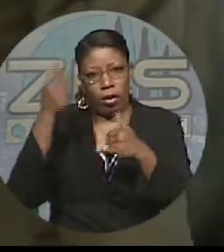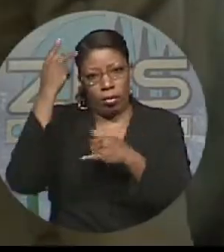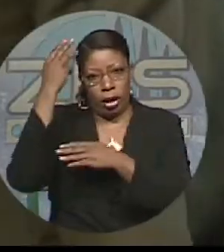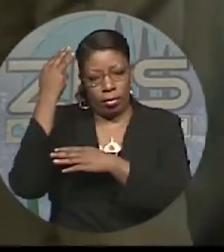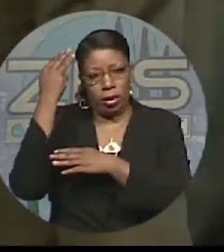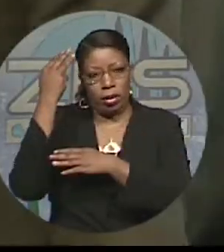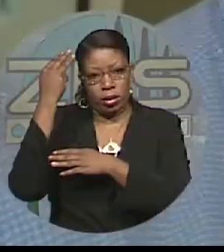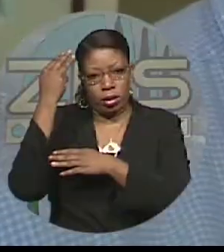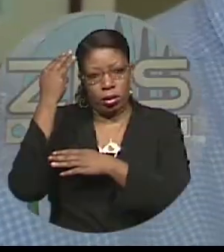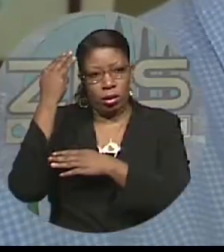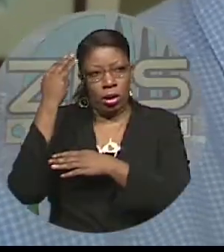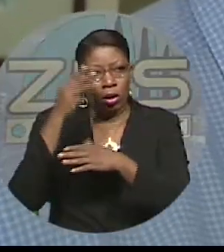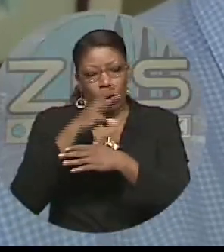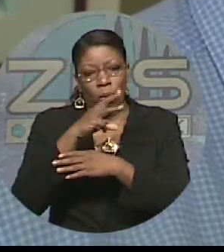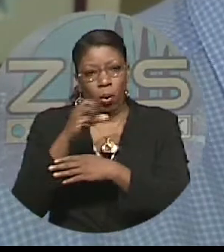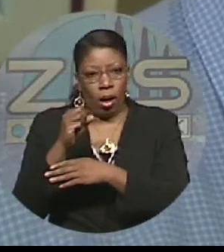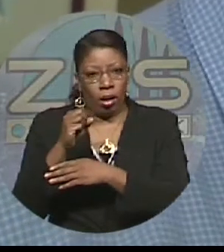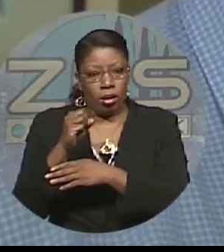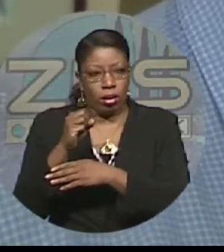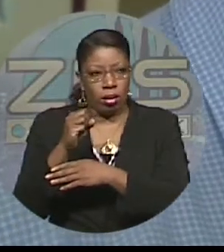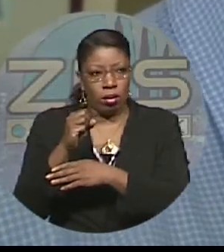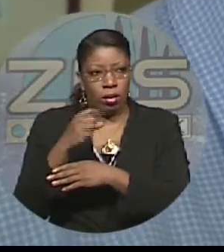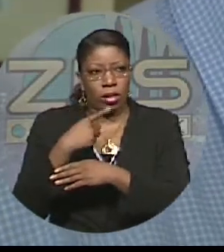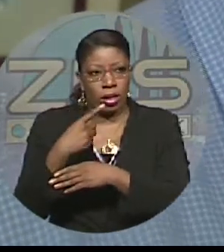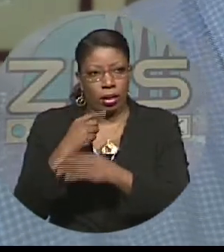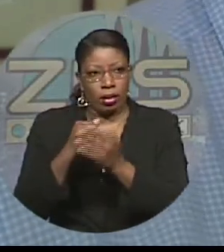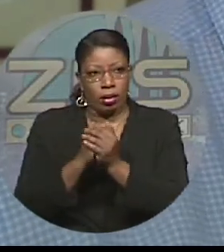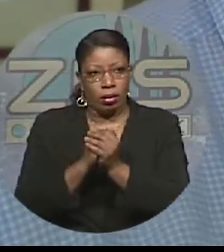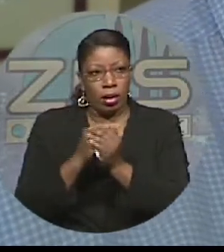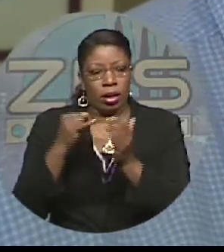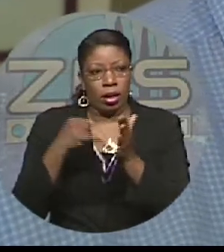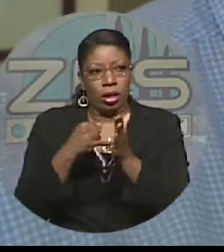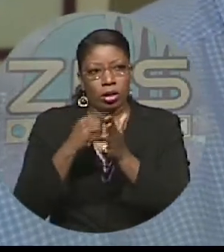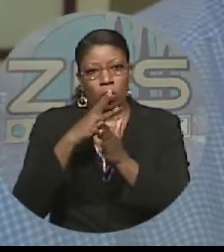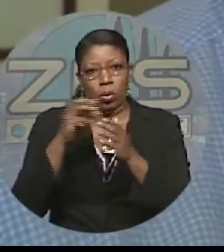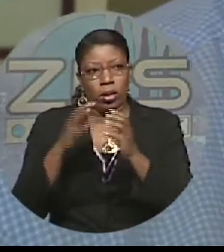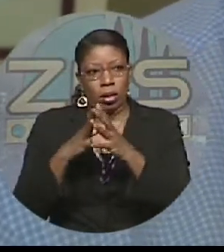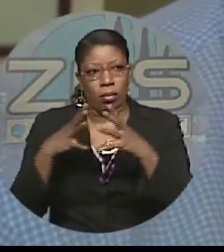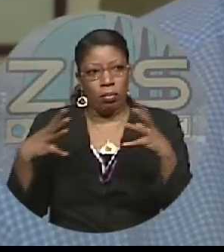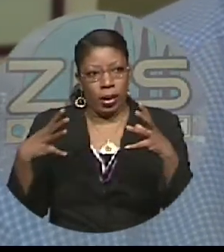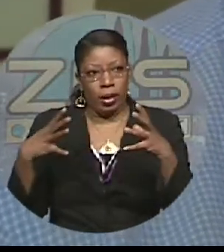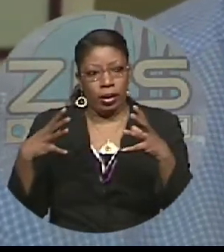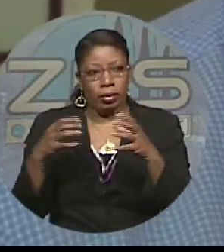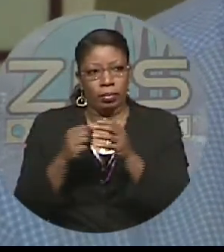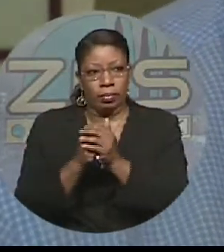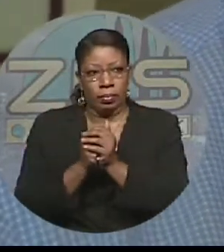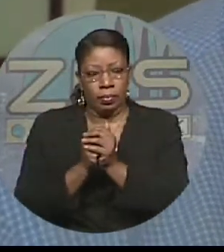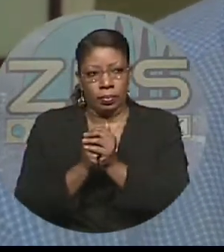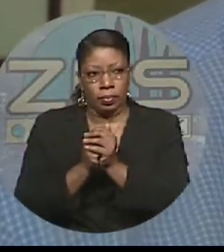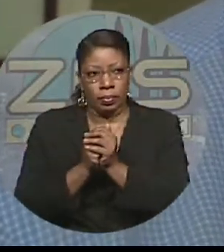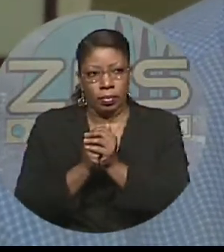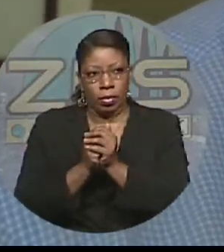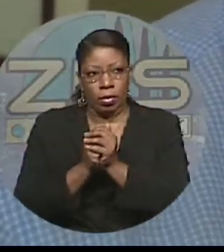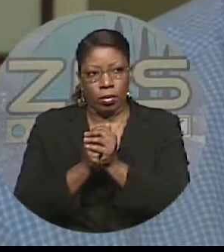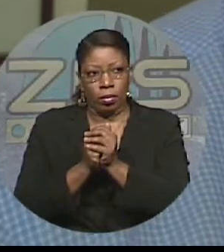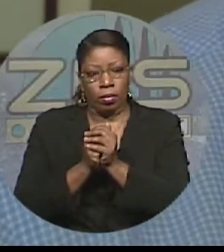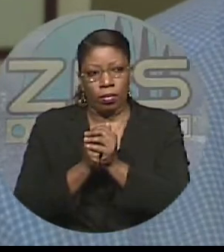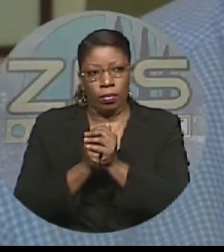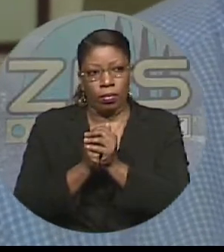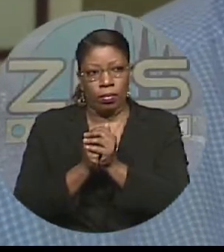was perceived, well, Professor Ault puts it this way. Big is the bottom line on this. Folks are